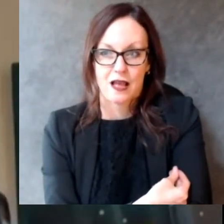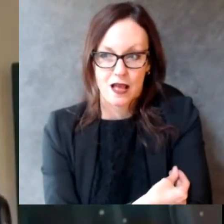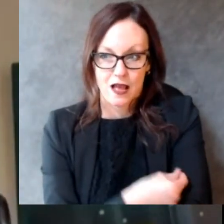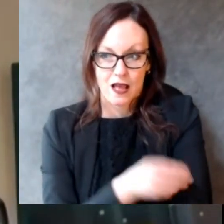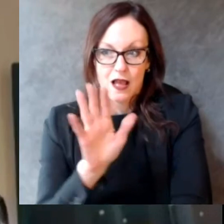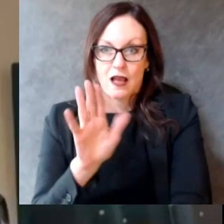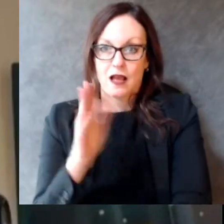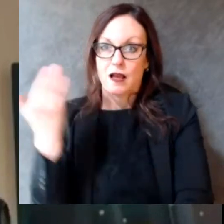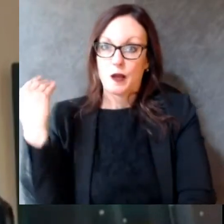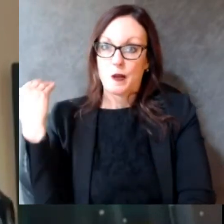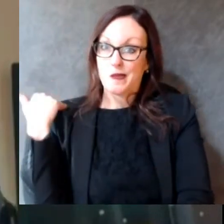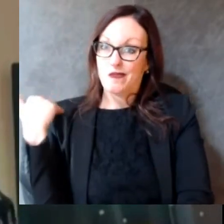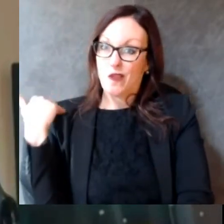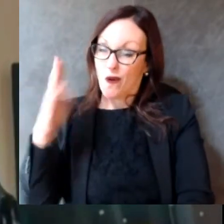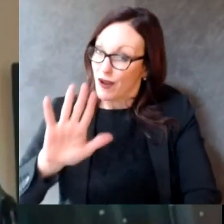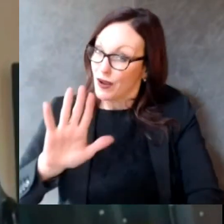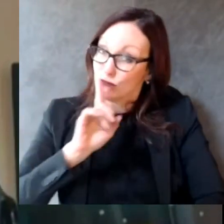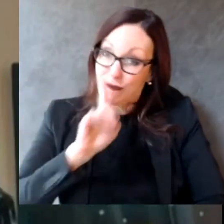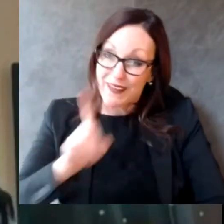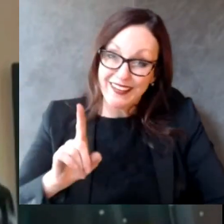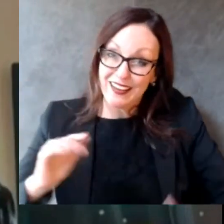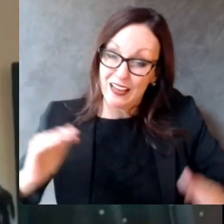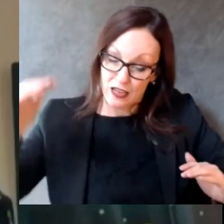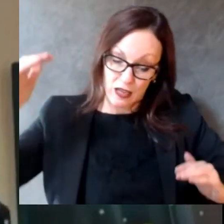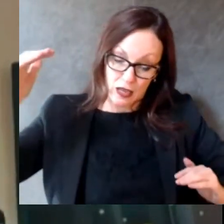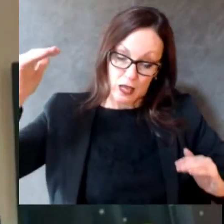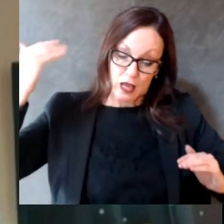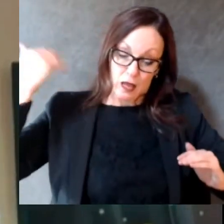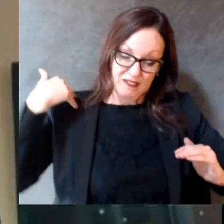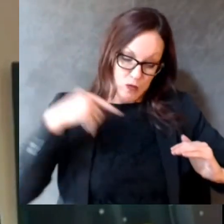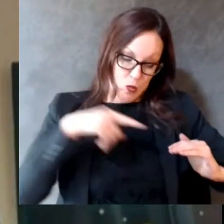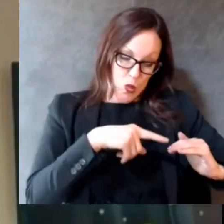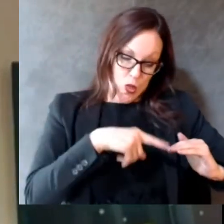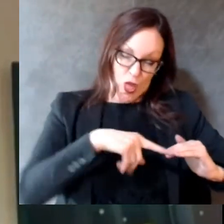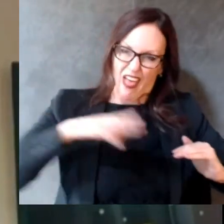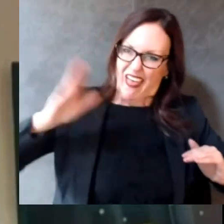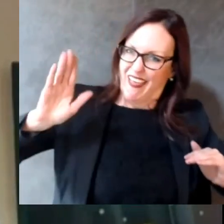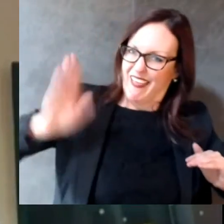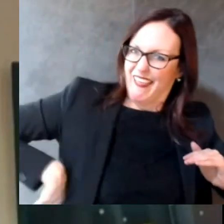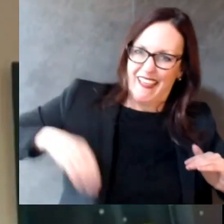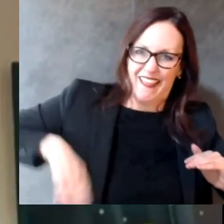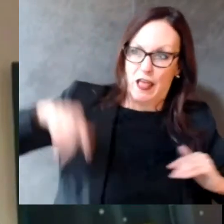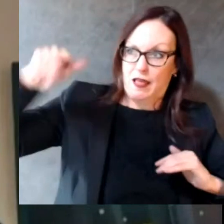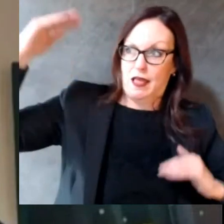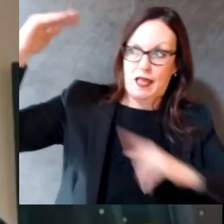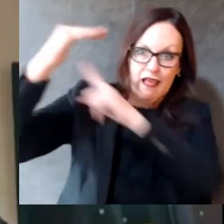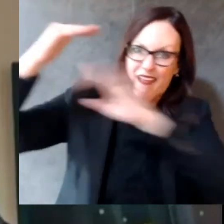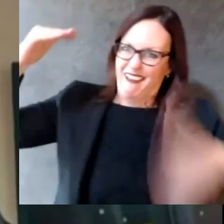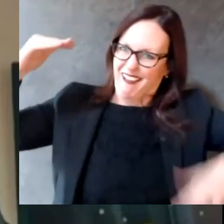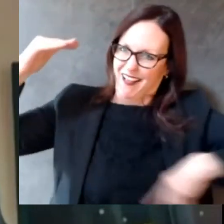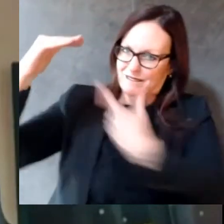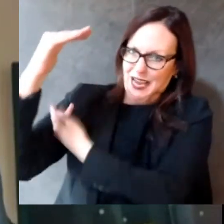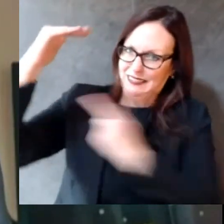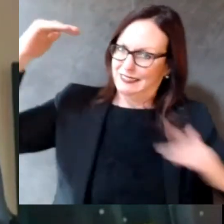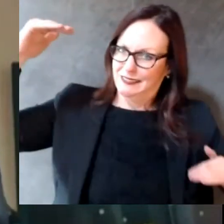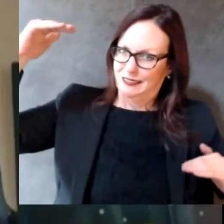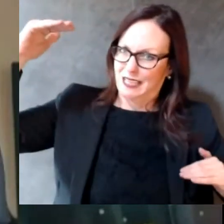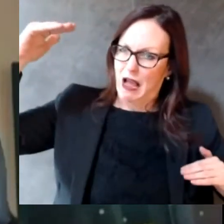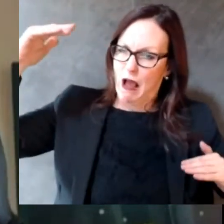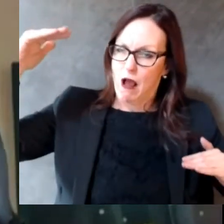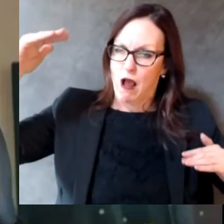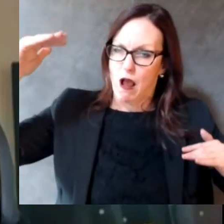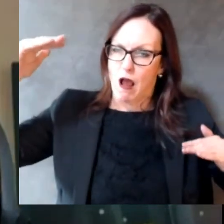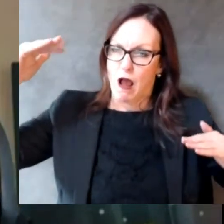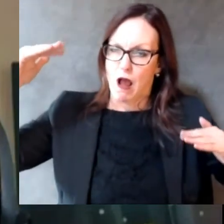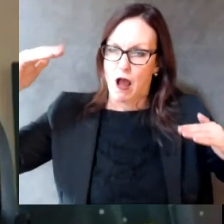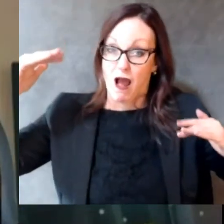the number of people for every dose out there a few months ago. So the pool is smaller,